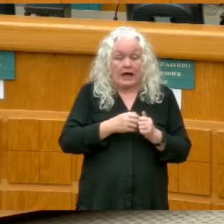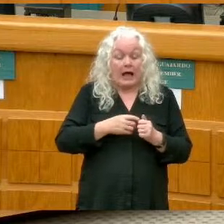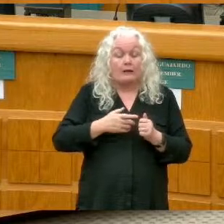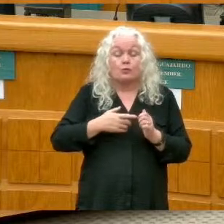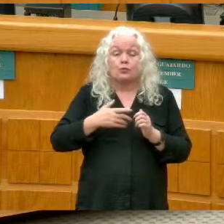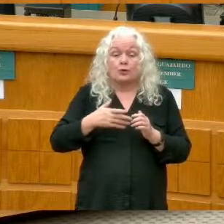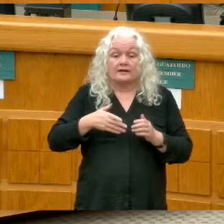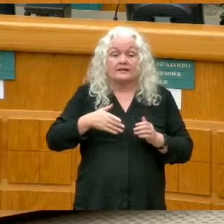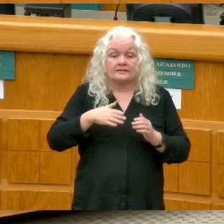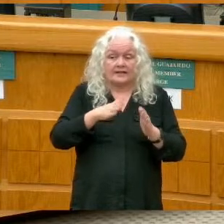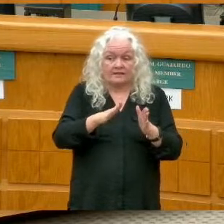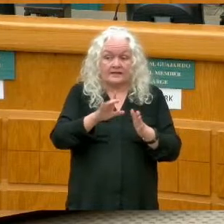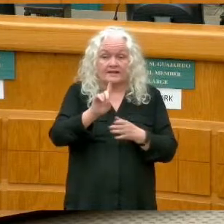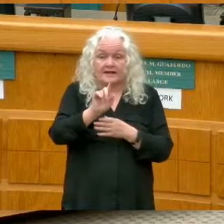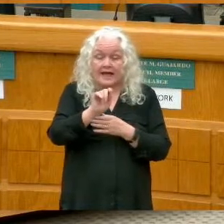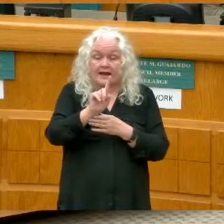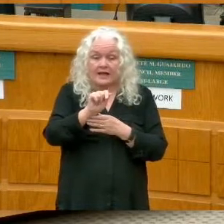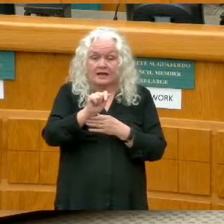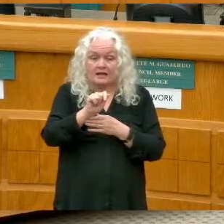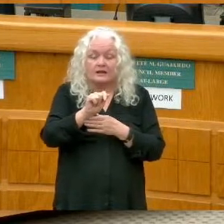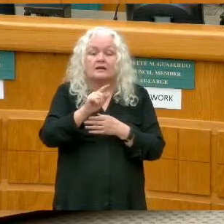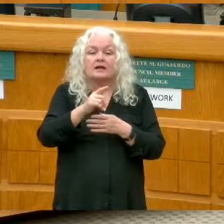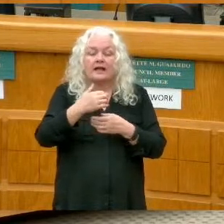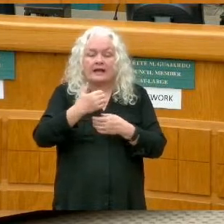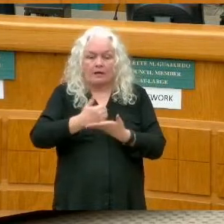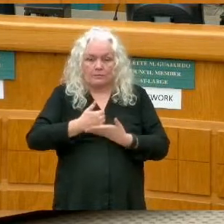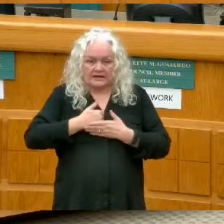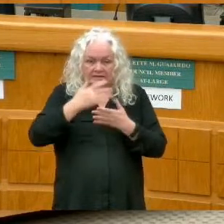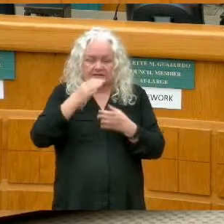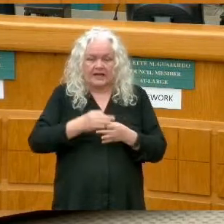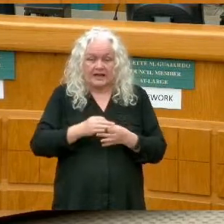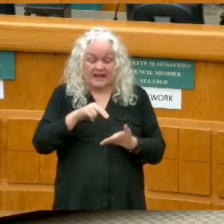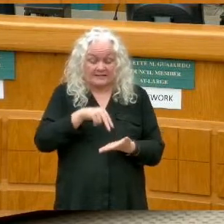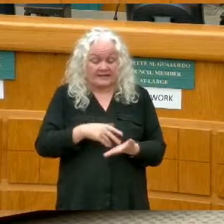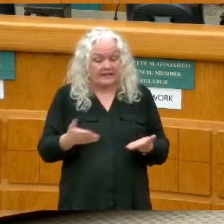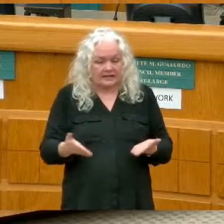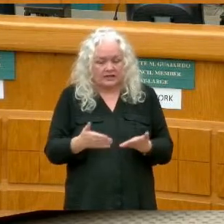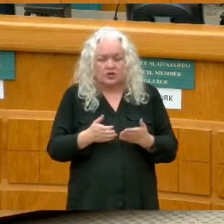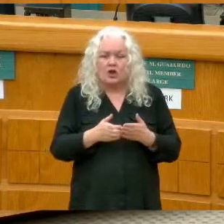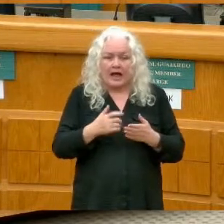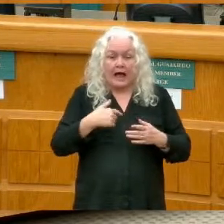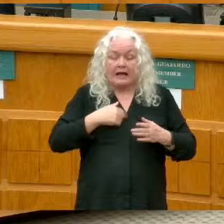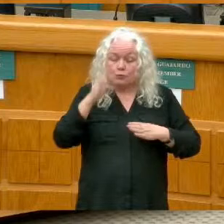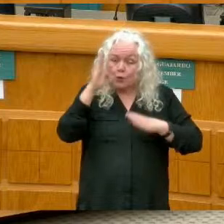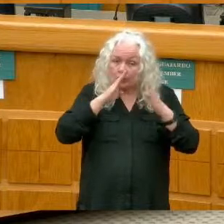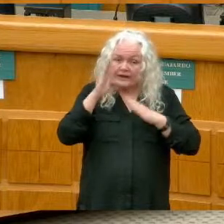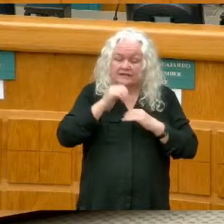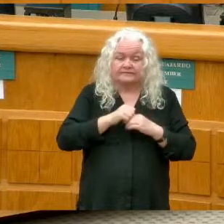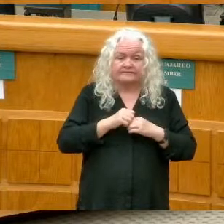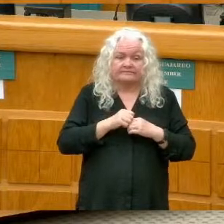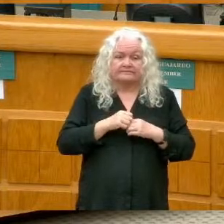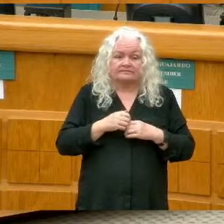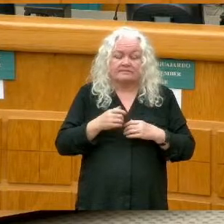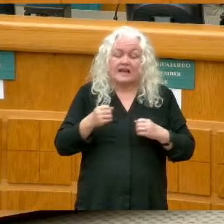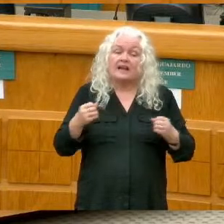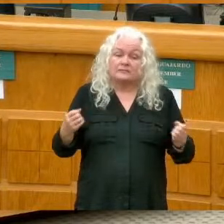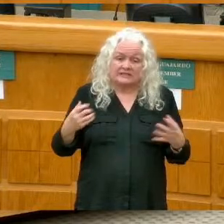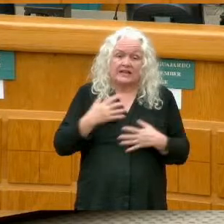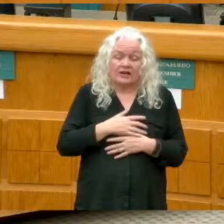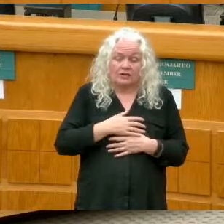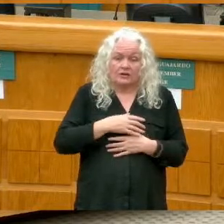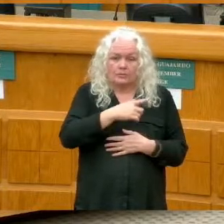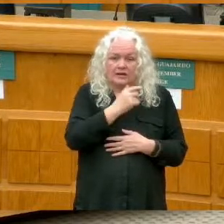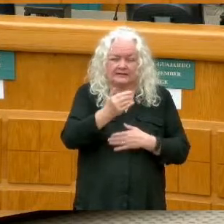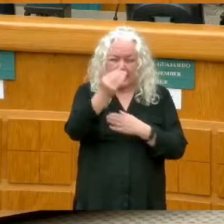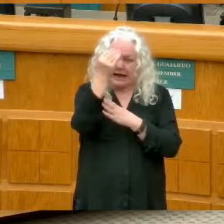data drive my decisions. And as I stand here, I stand very worried and very scared because